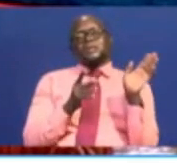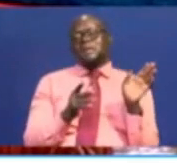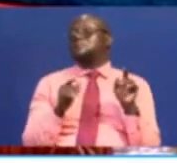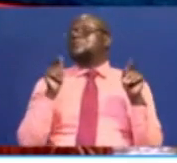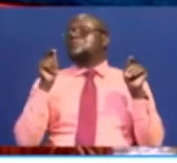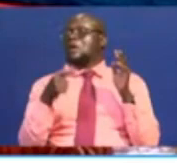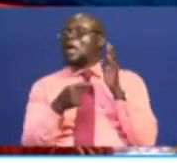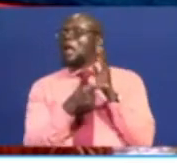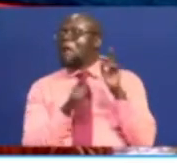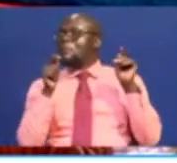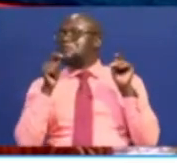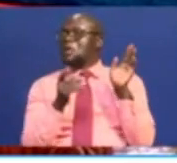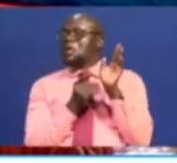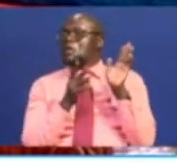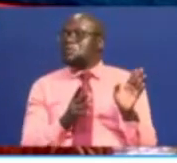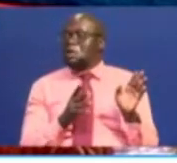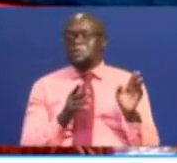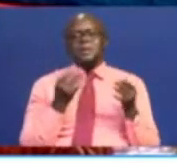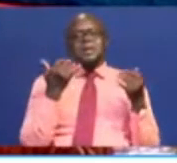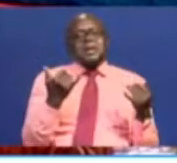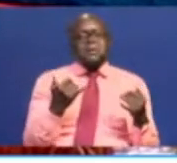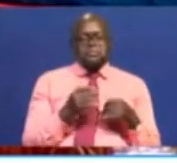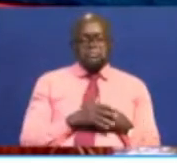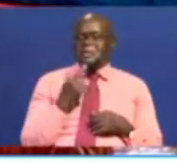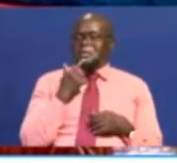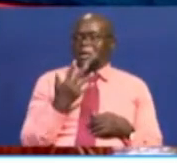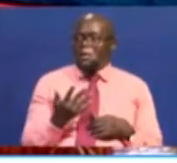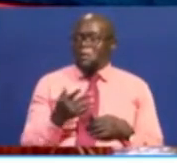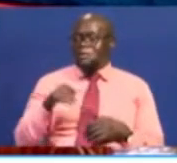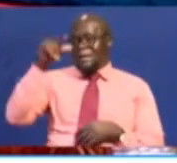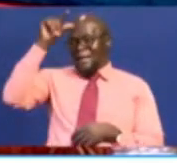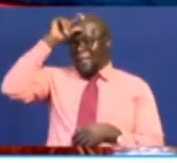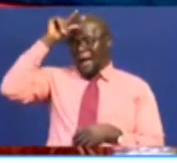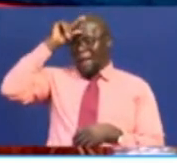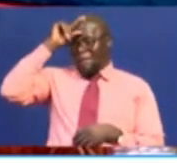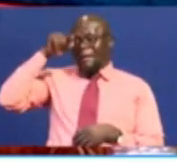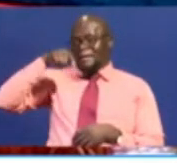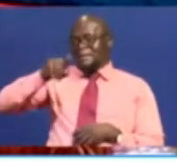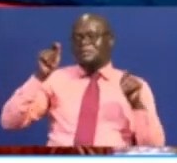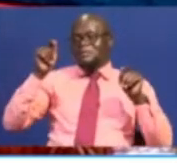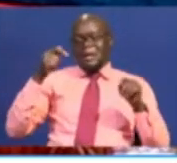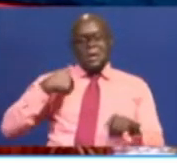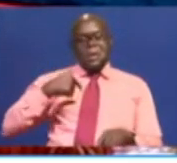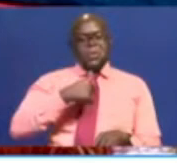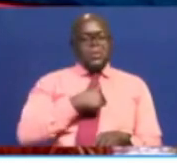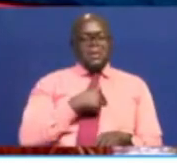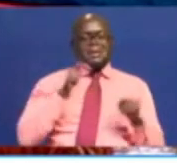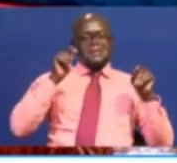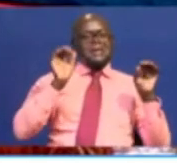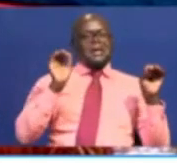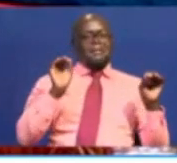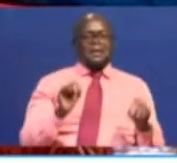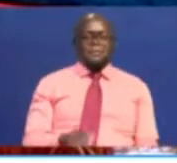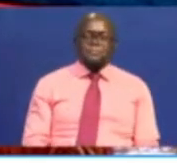them, reach a point when they were saying it is the government that is on strike, it's not us that are on strike.